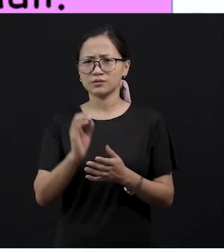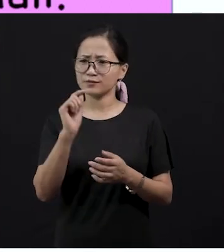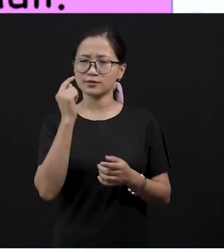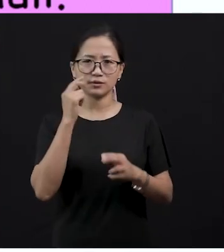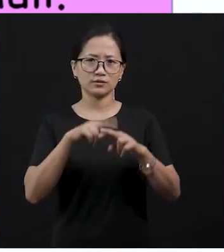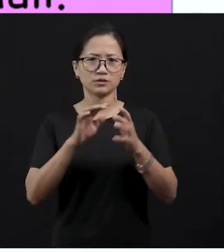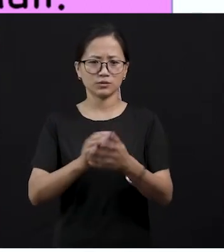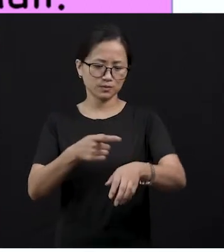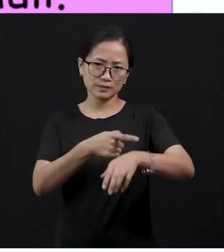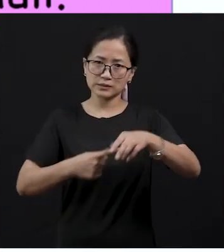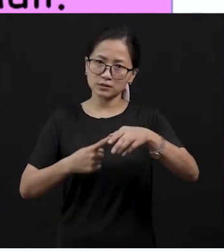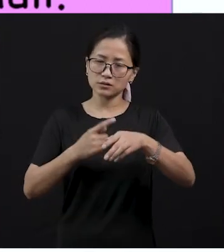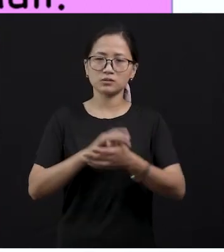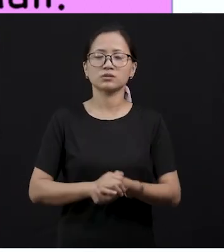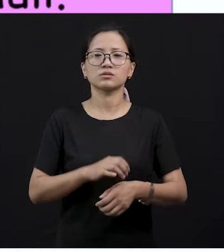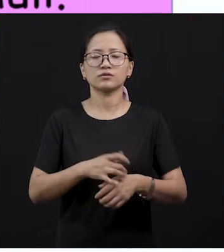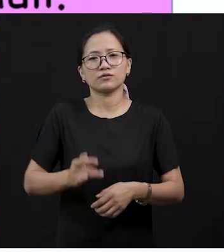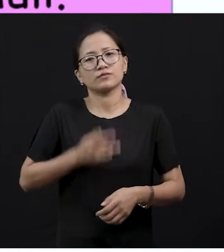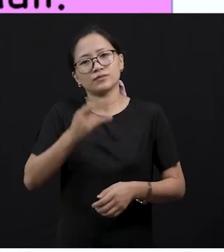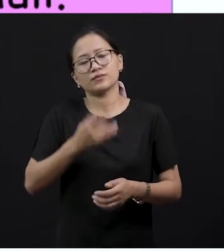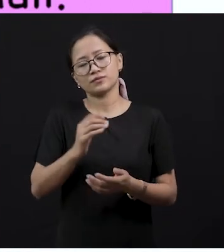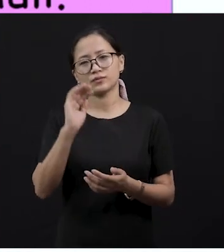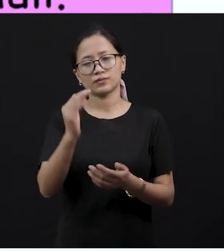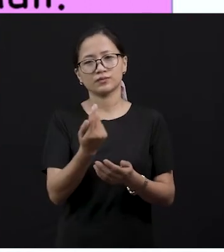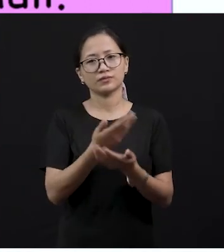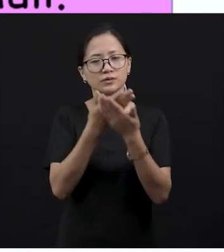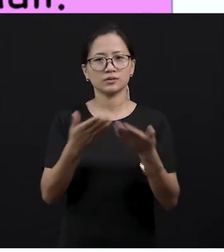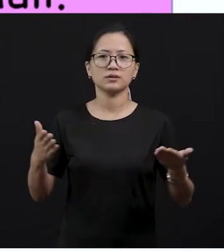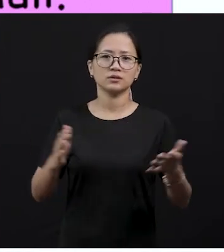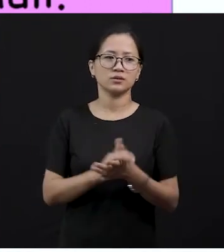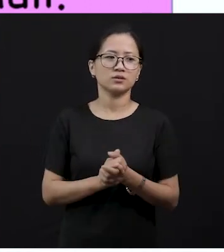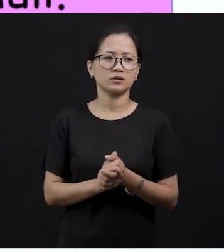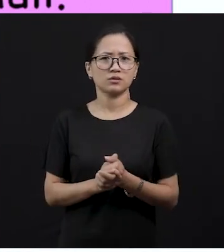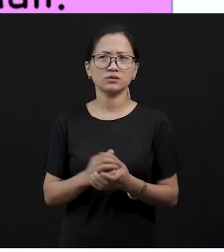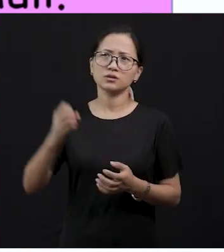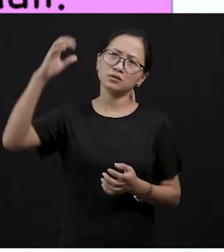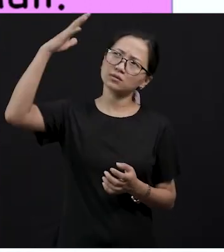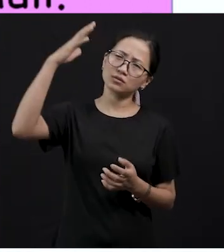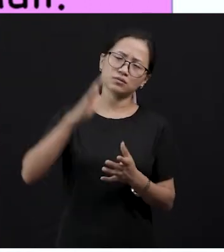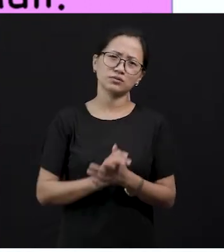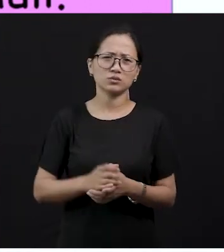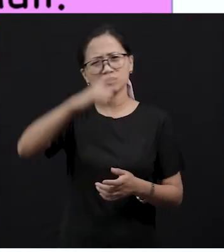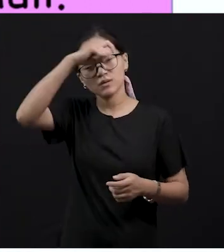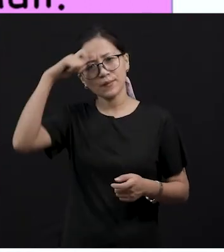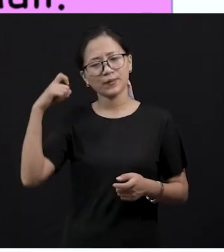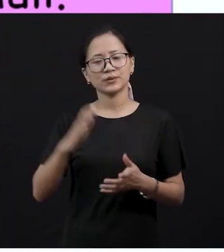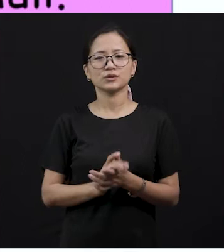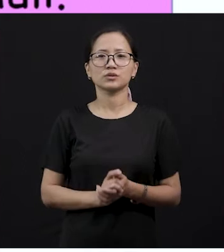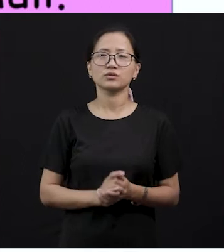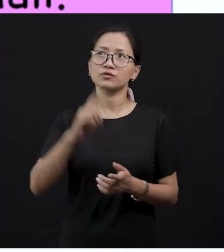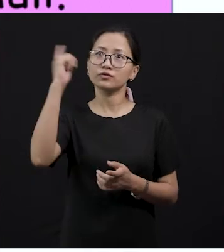you, cuts you, then you feel something. That is a stimulus. Heat. If it is too hot, you switch on the fan. Or